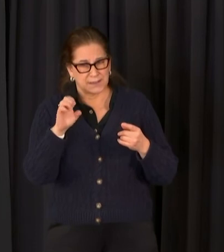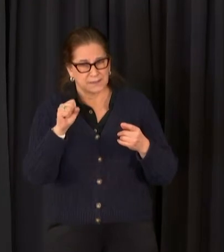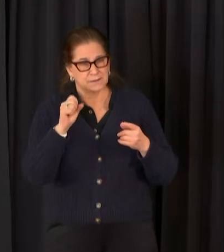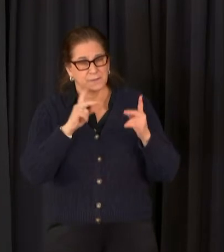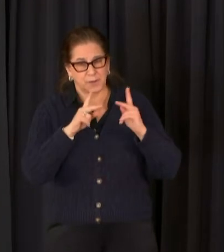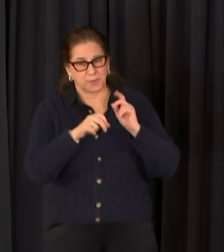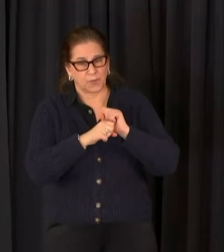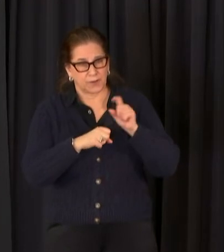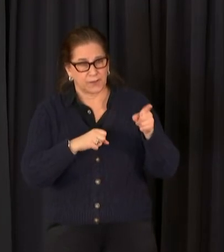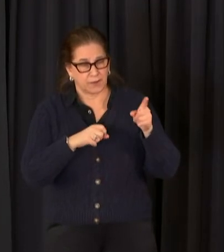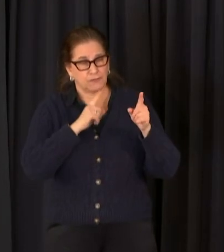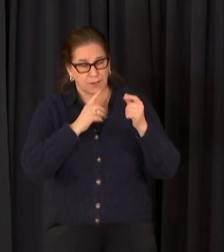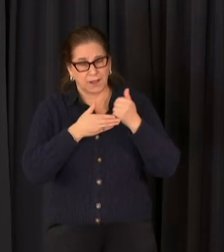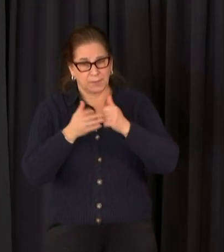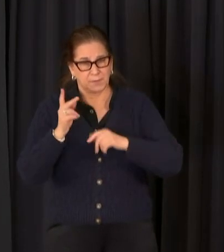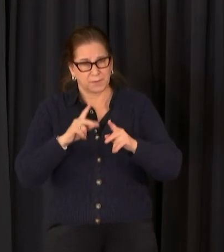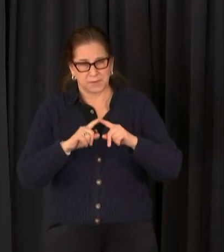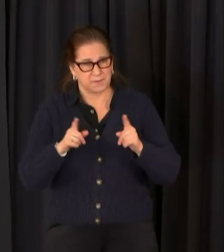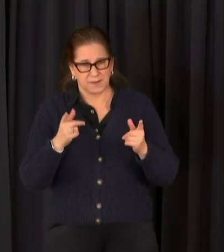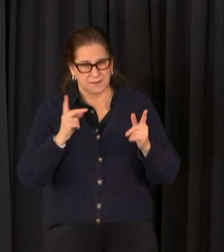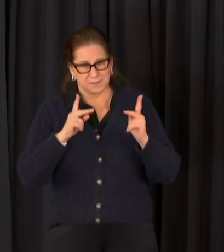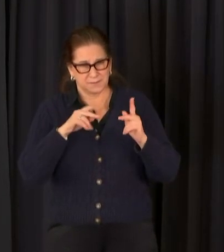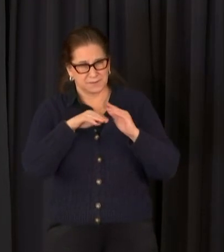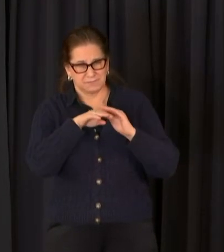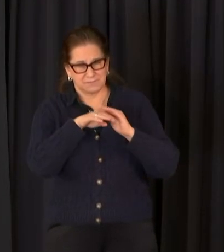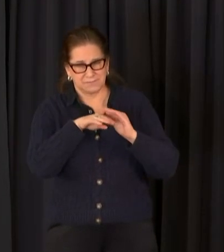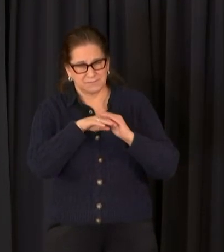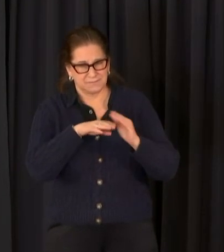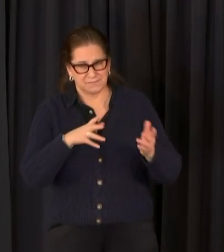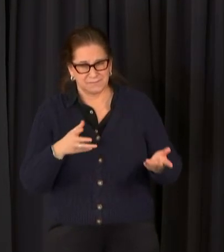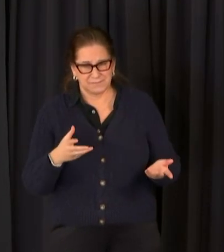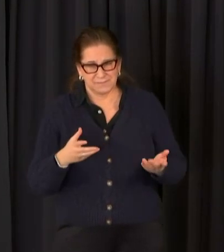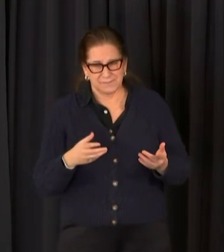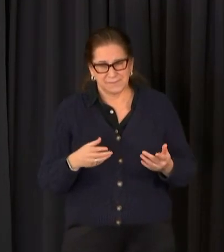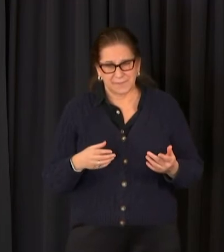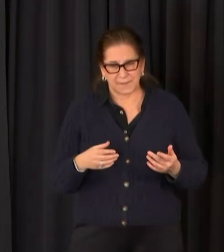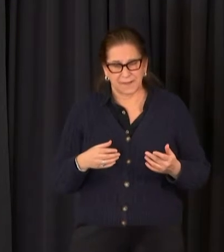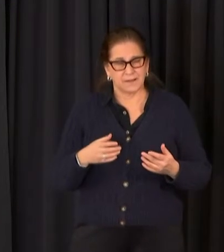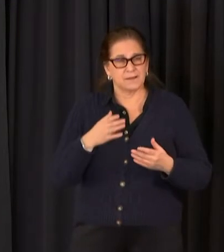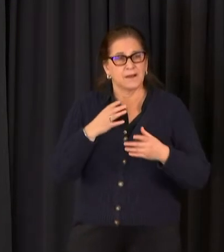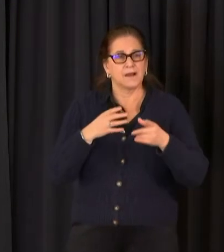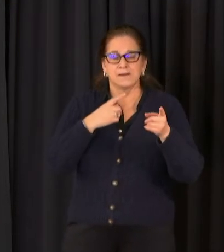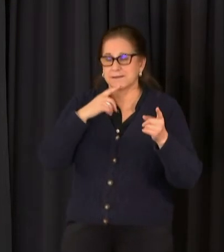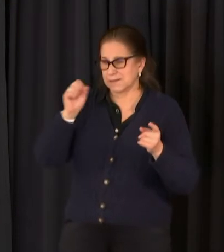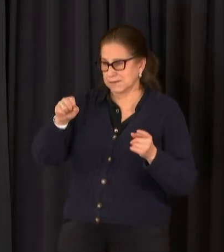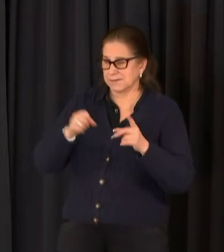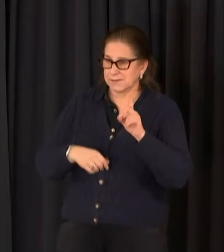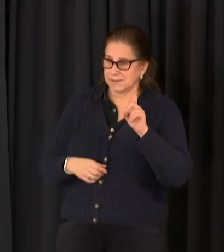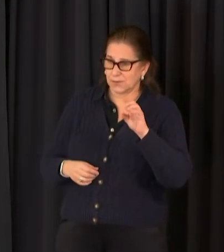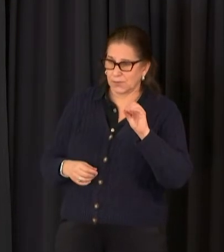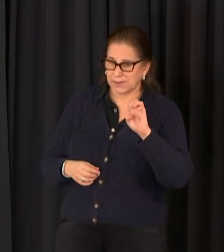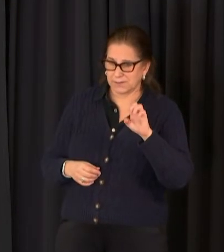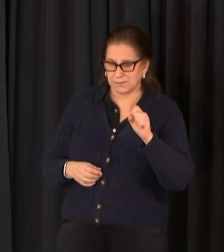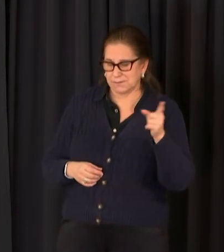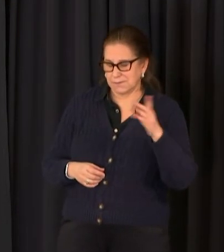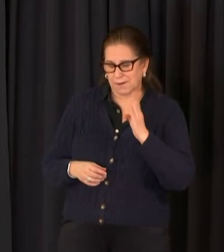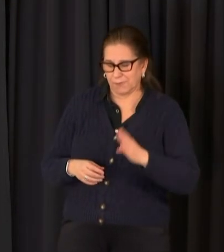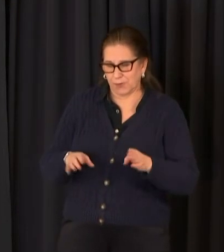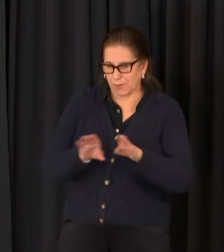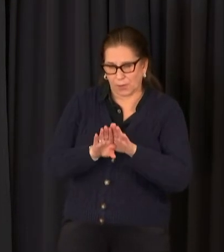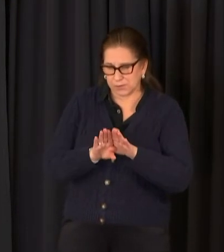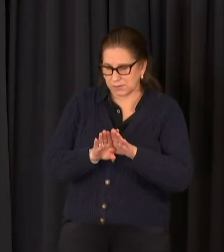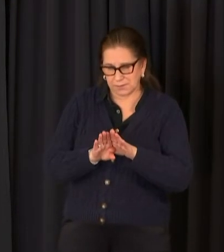there to help people? So we are one of a handful of agencies that never closed down. We have probably a couple